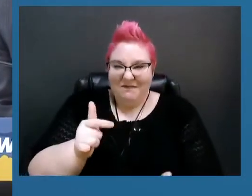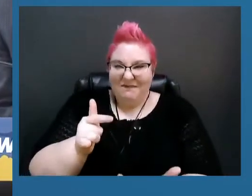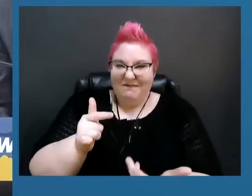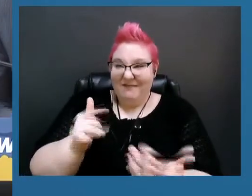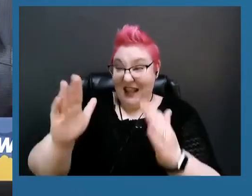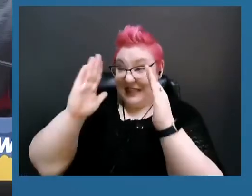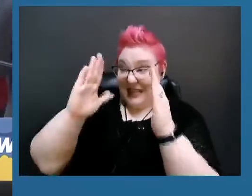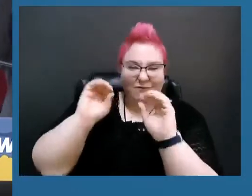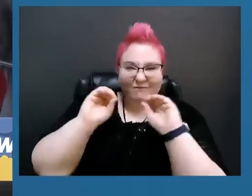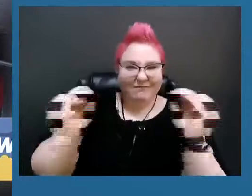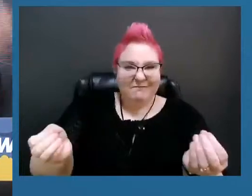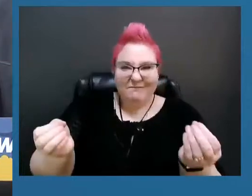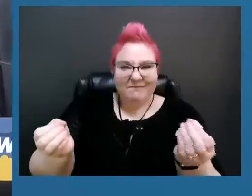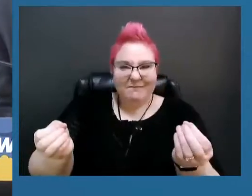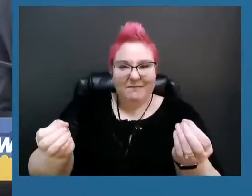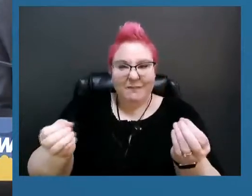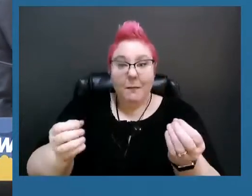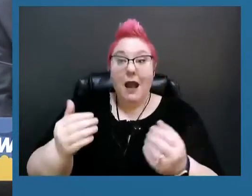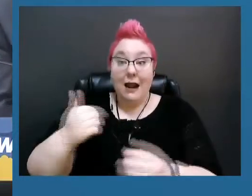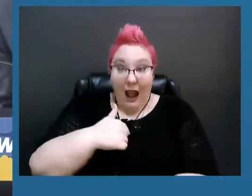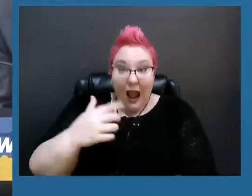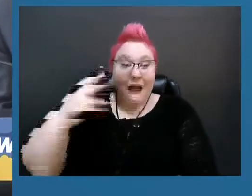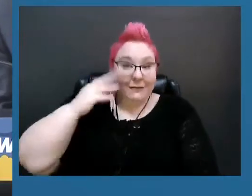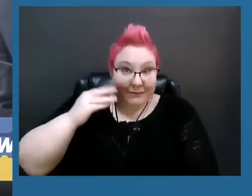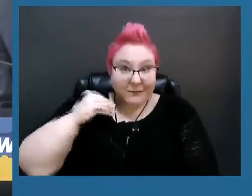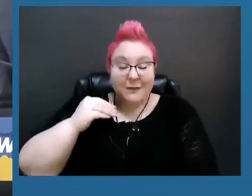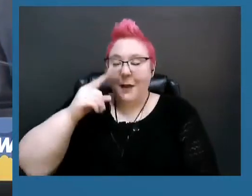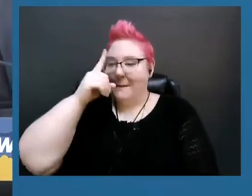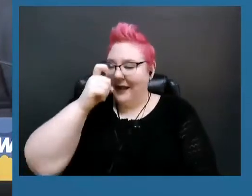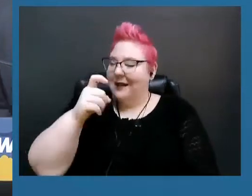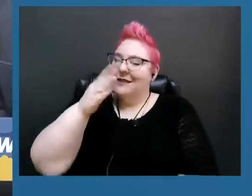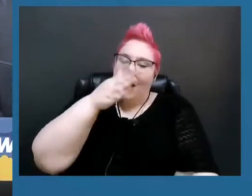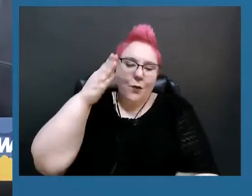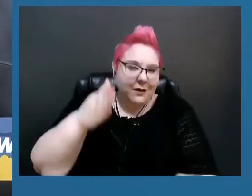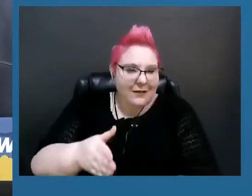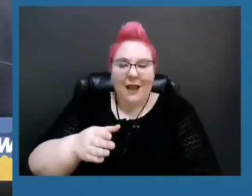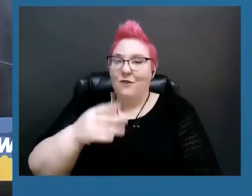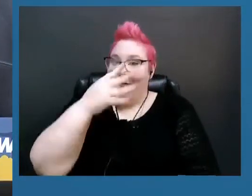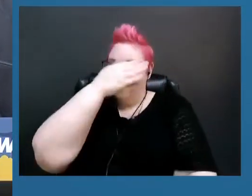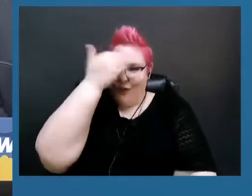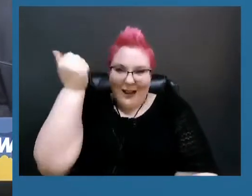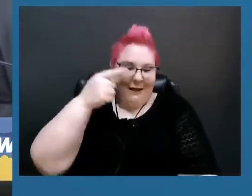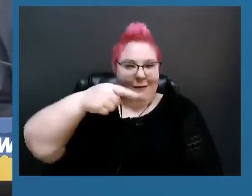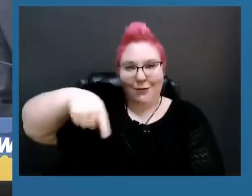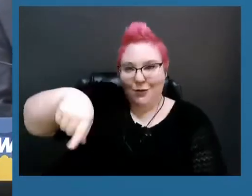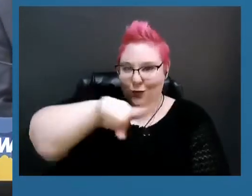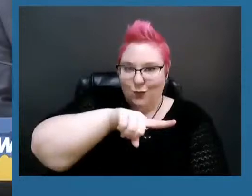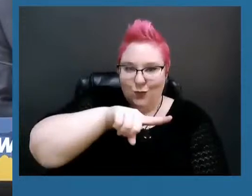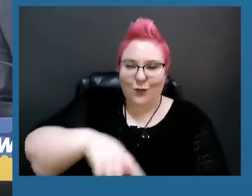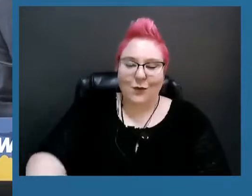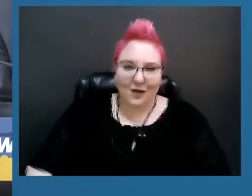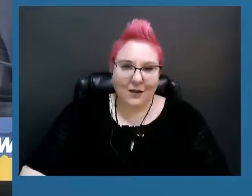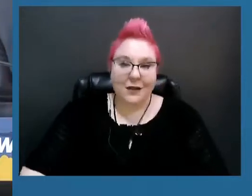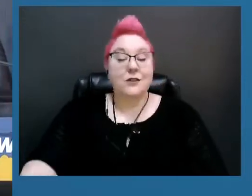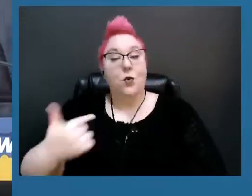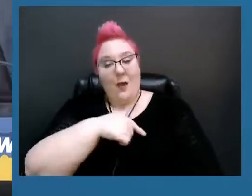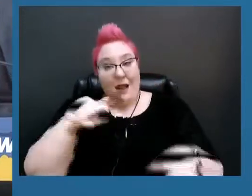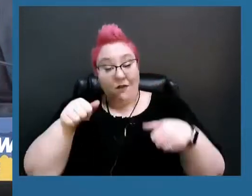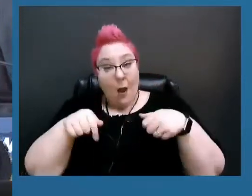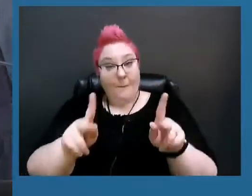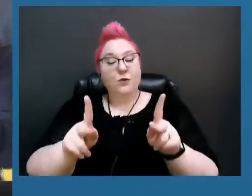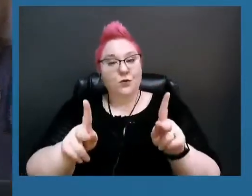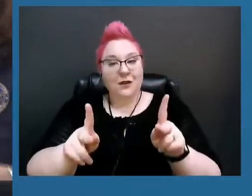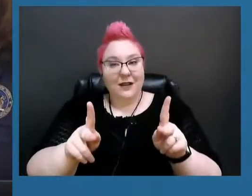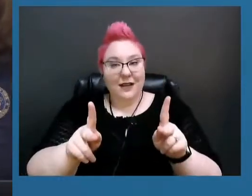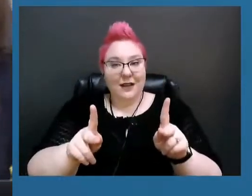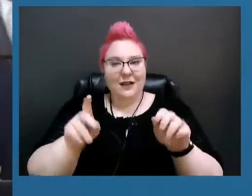today, because I know that I'll never take people like that or any of you for granted. So when we have an opportunity to say, you know what?